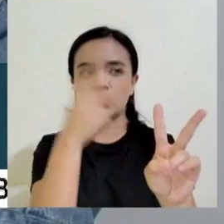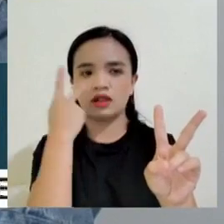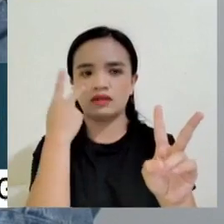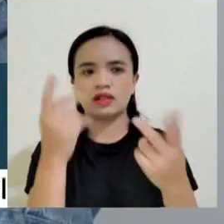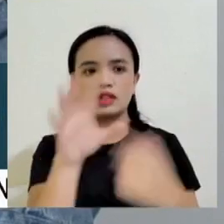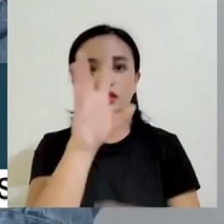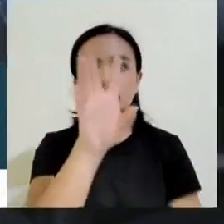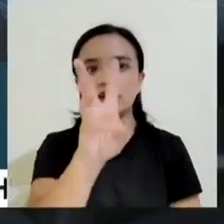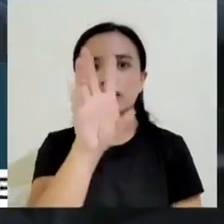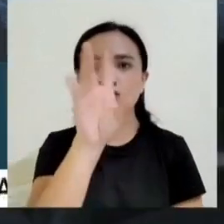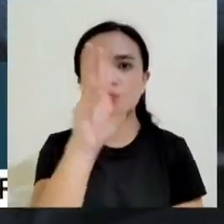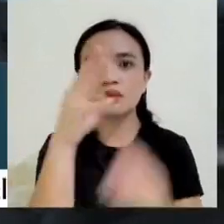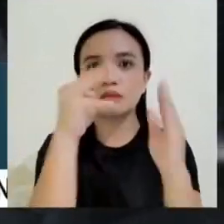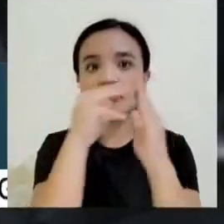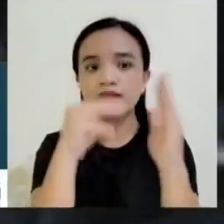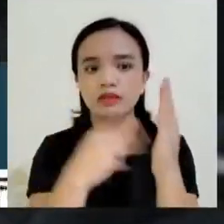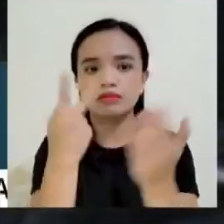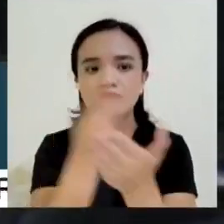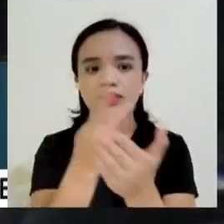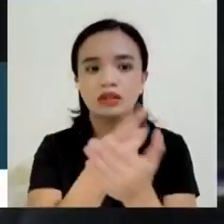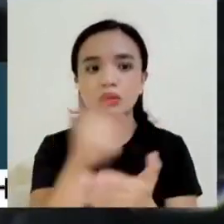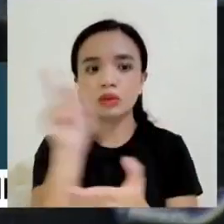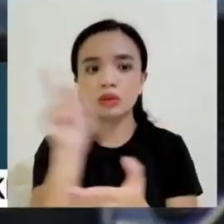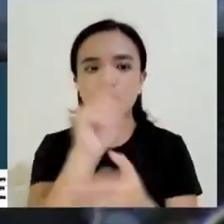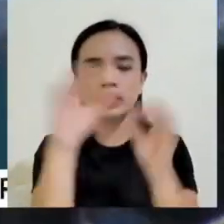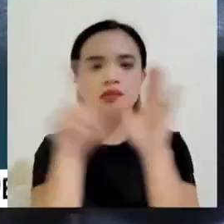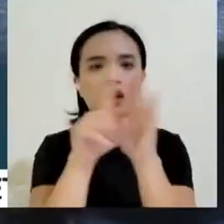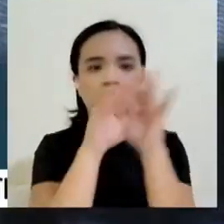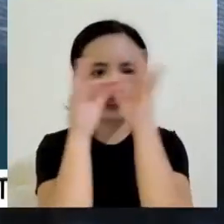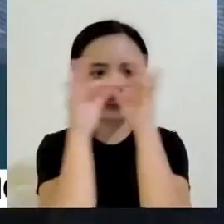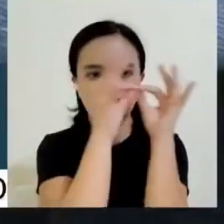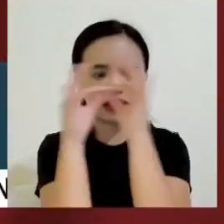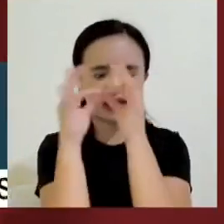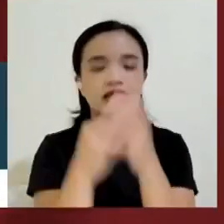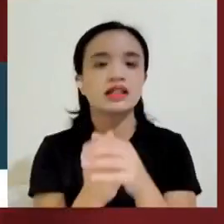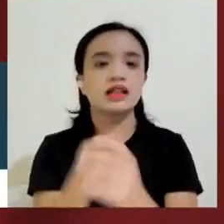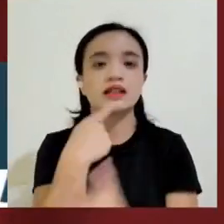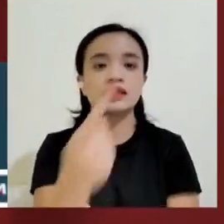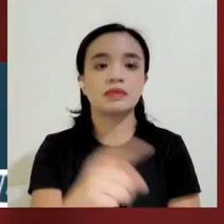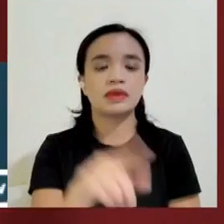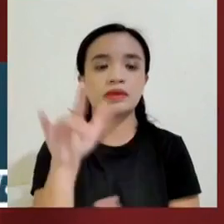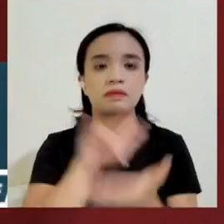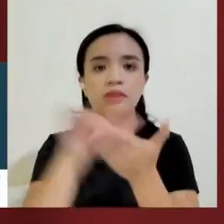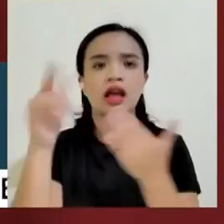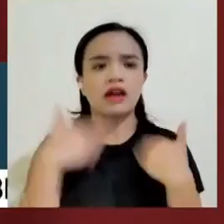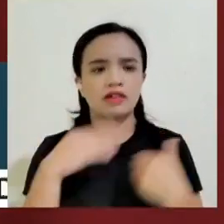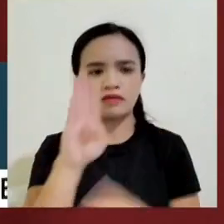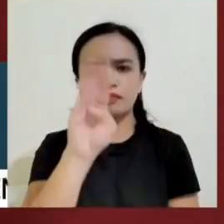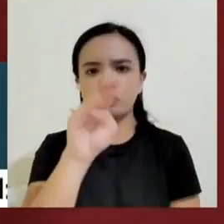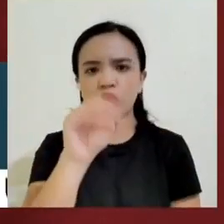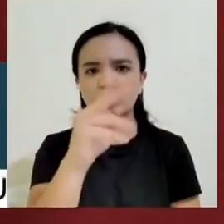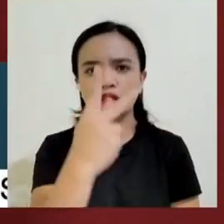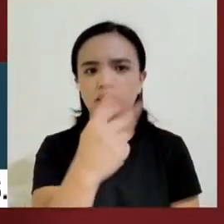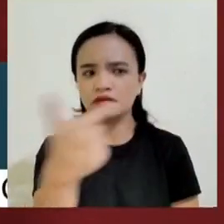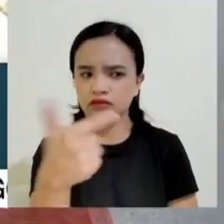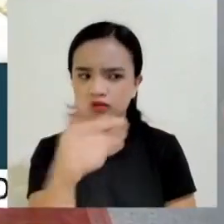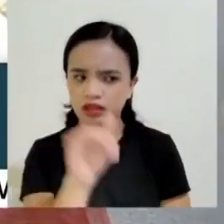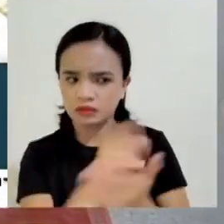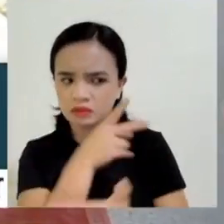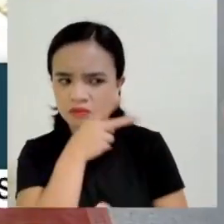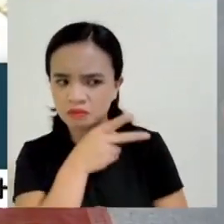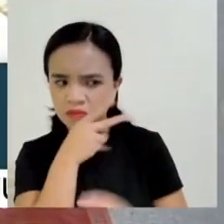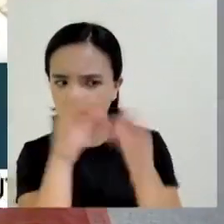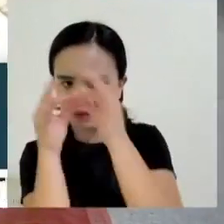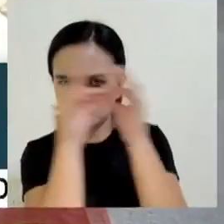of illegal drugs. Airport authorities say they found 14 kilograms of suspected cocaine hidden in the suspects' bags. The